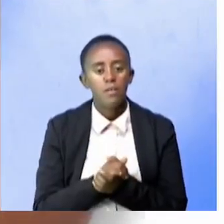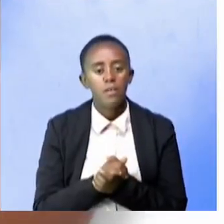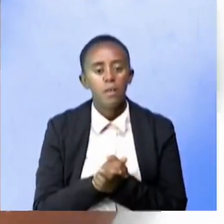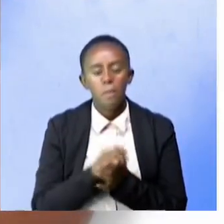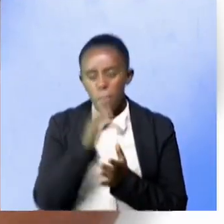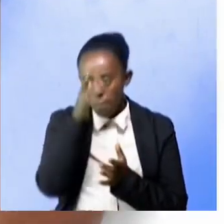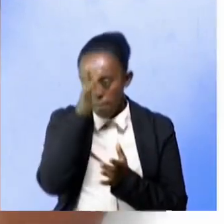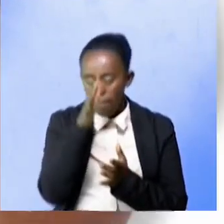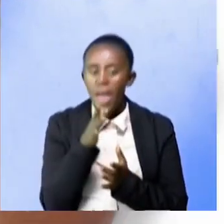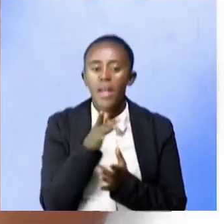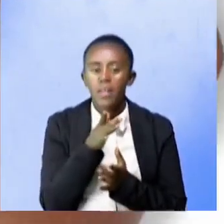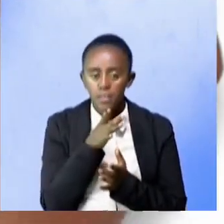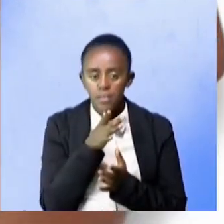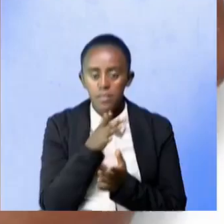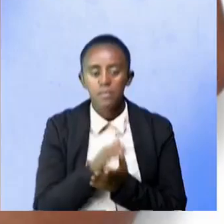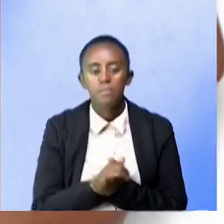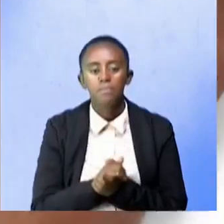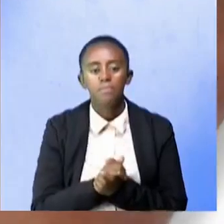parents.